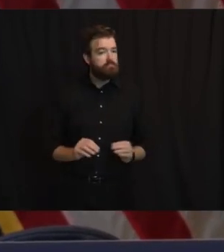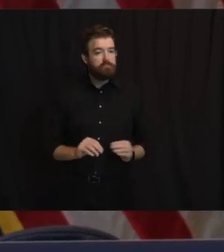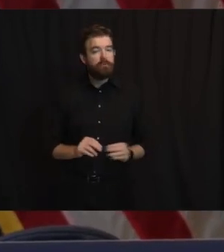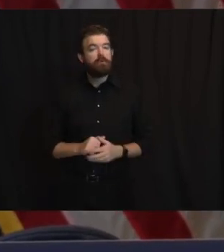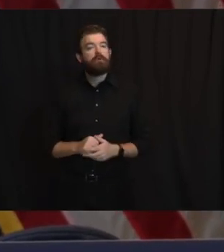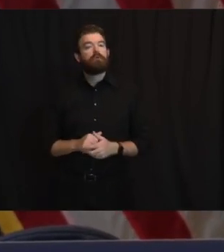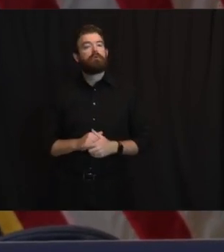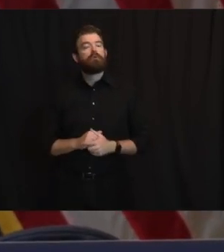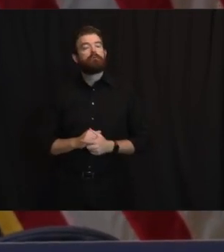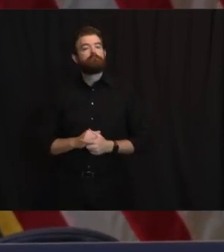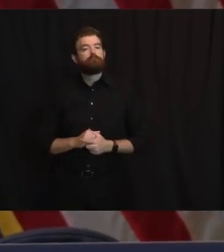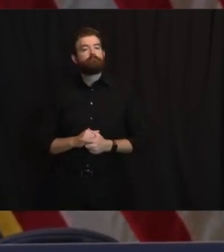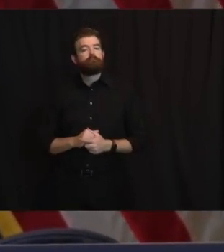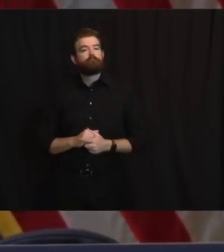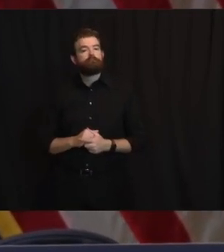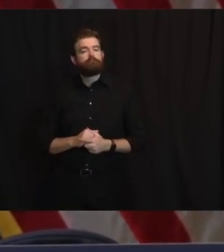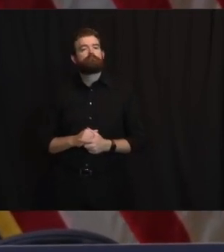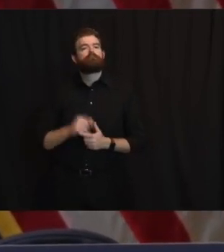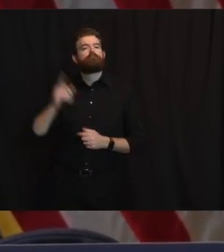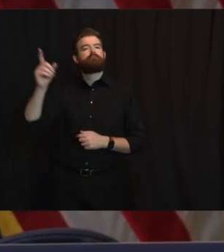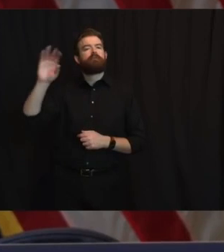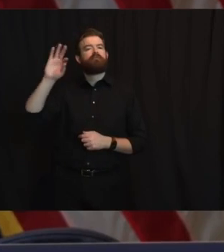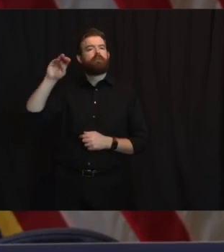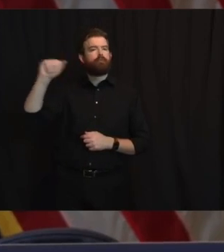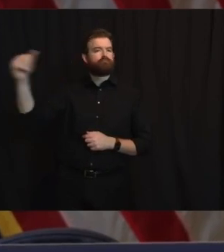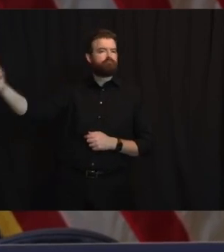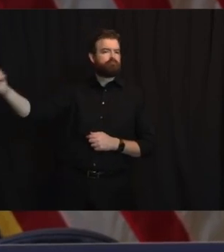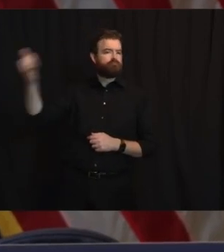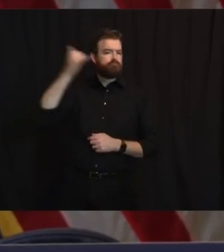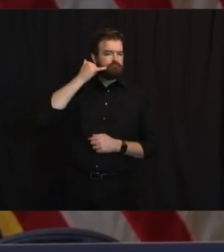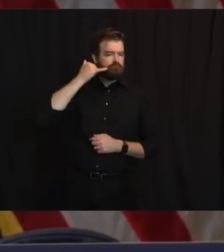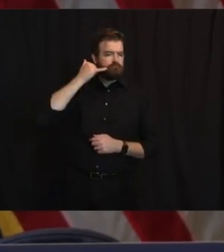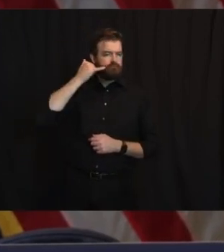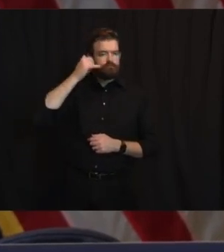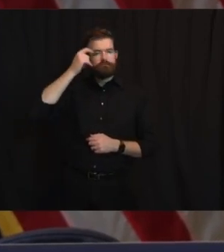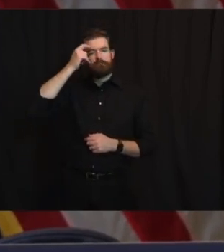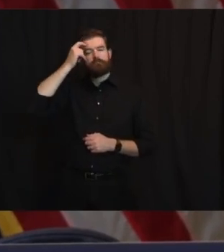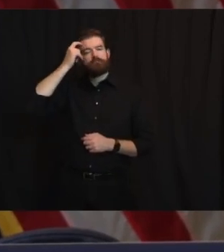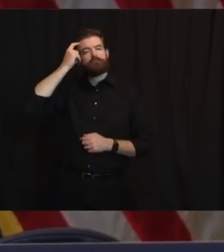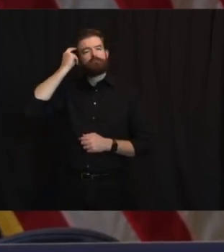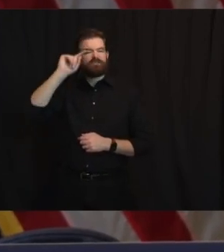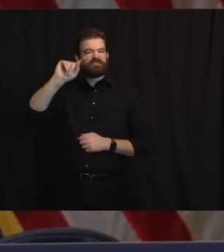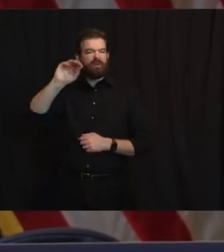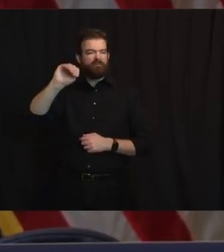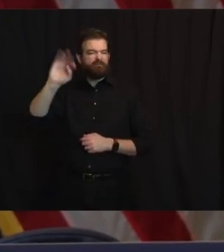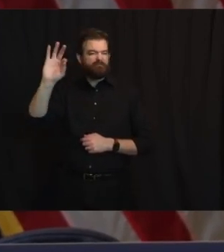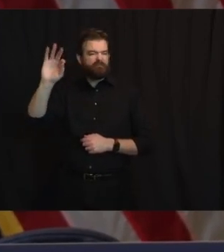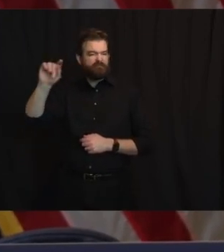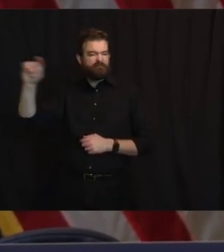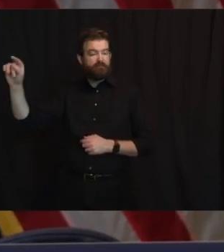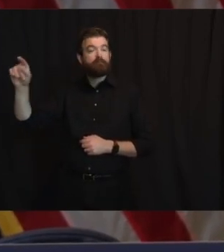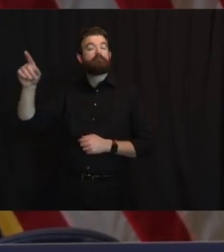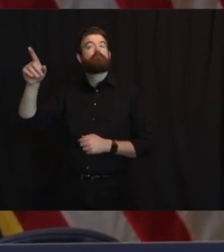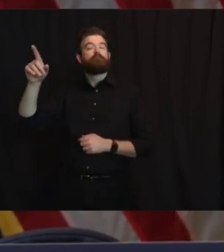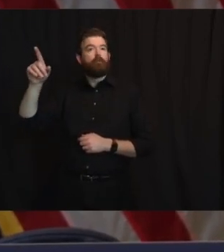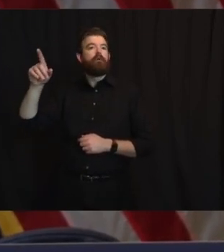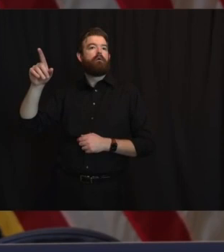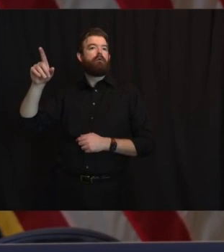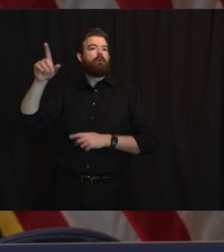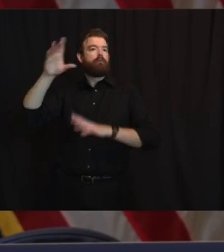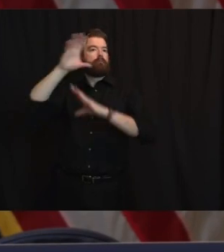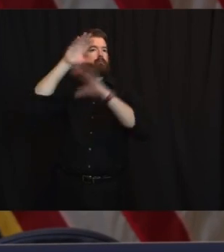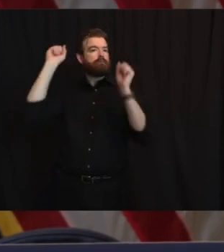phone call from FEMA Region 2 Administrator Tom Fargione, who said that President Biden had approved our